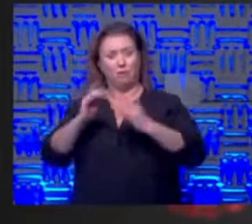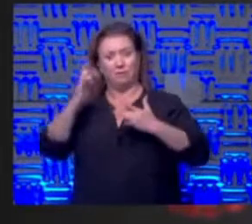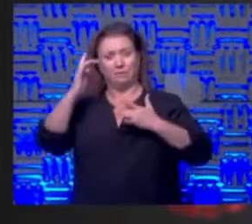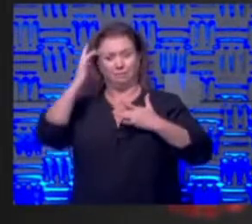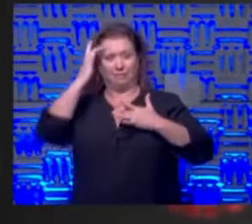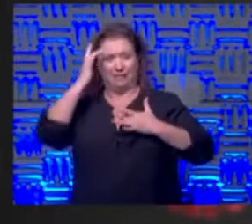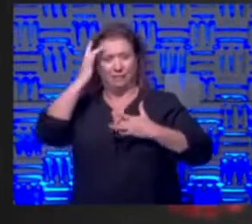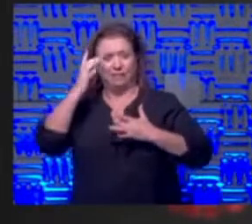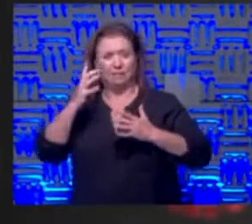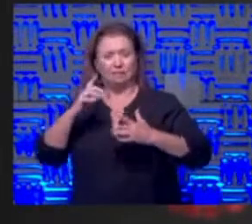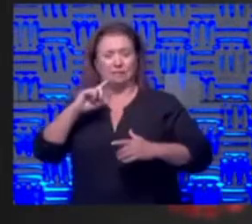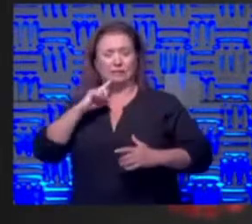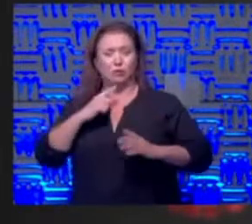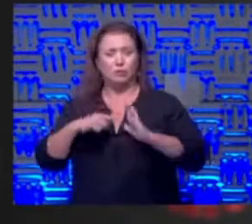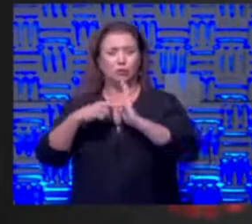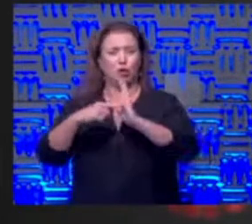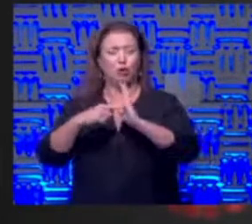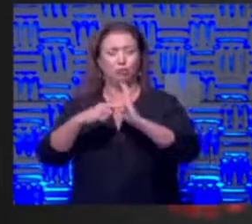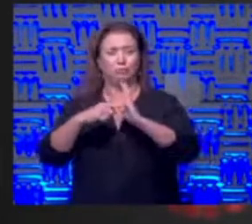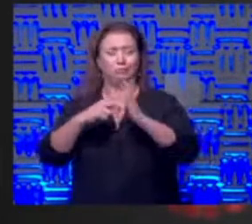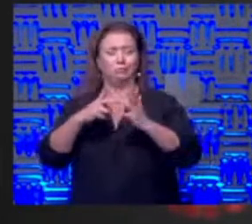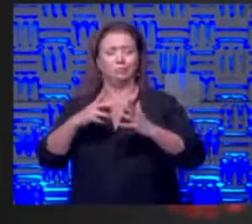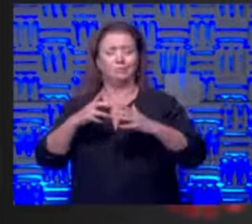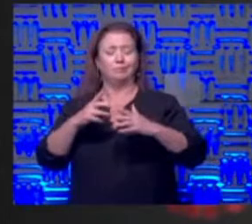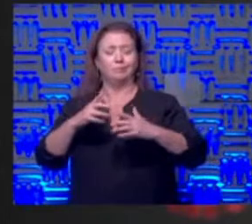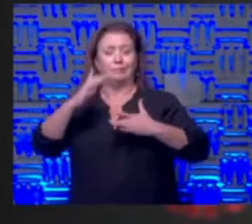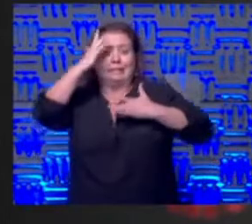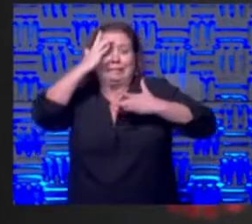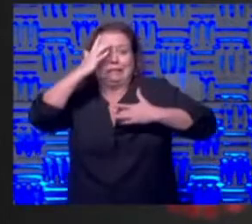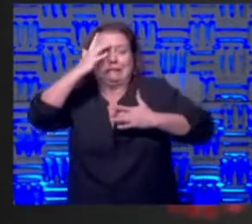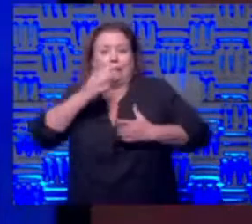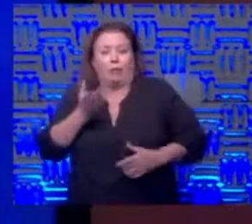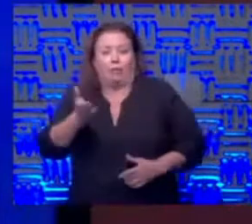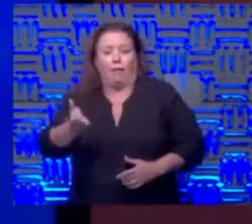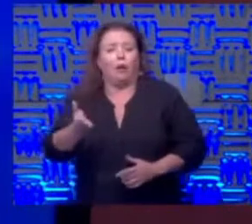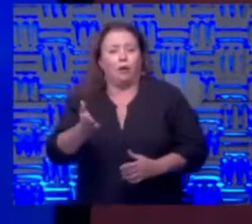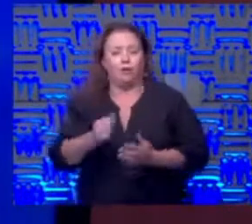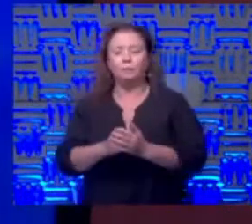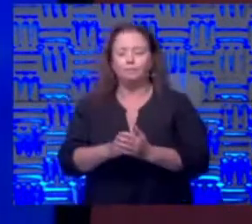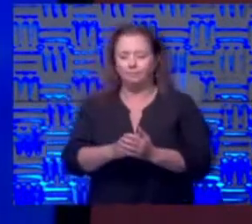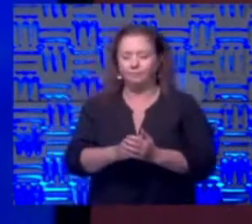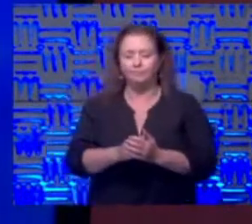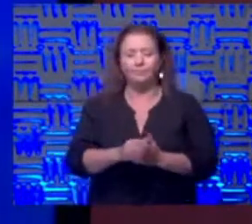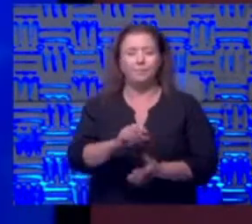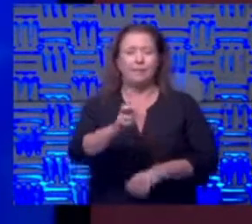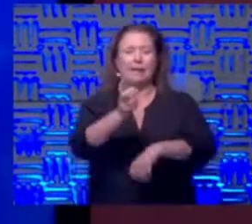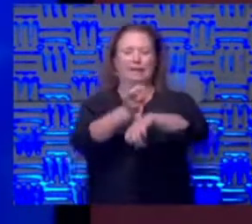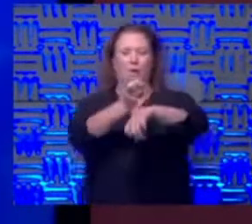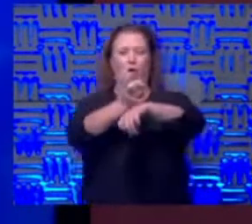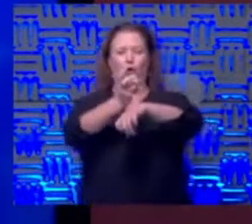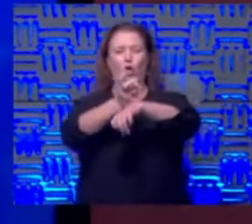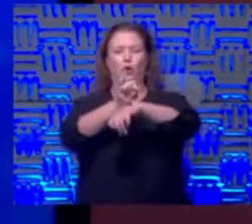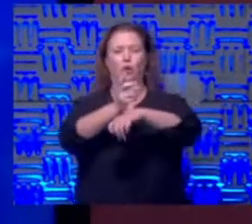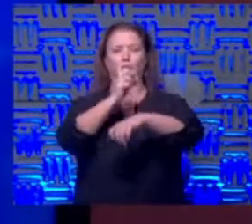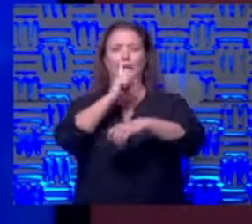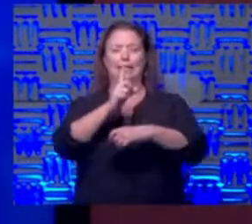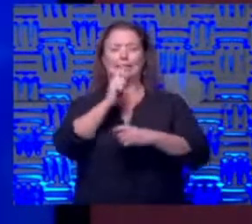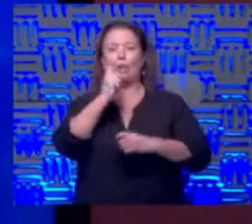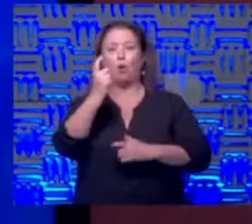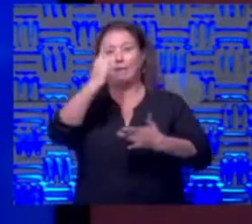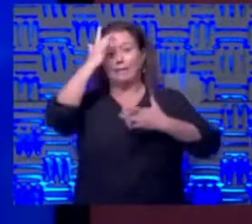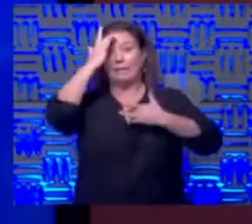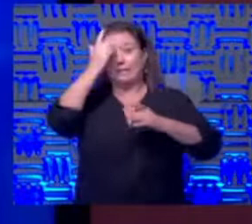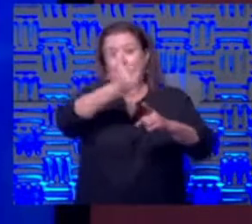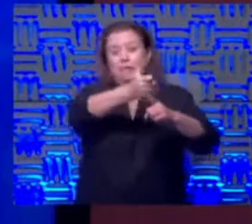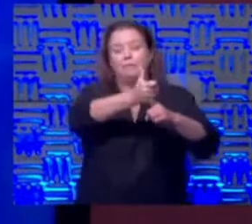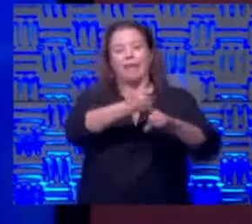clearly are a lot of clearly are. underlying Yeah. diseases, and it's hard to know, and it's not just the disease, it's how severely you're affected by the disease.